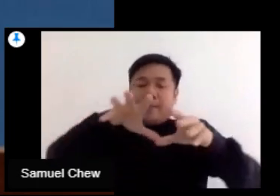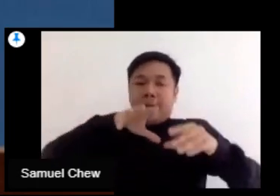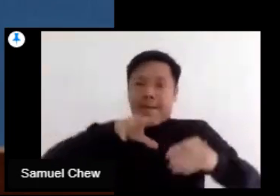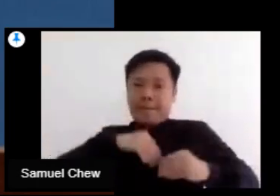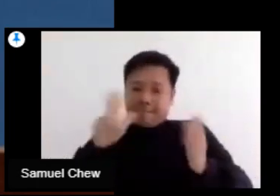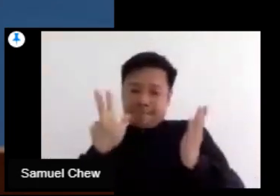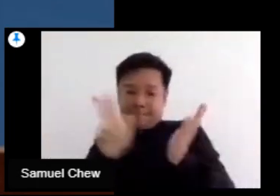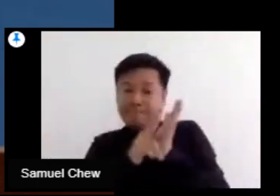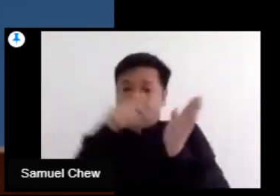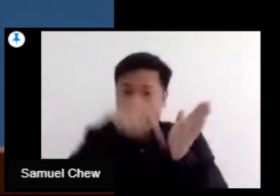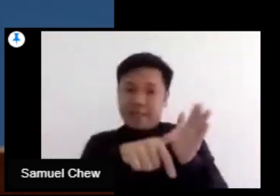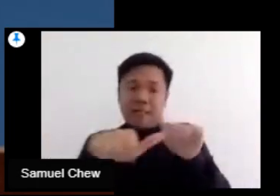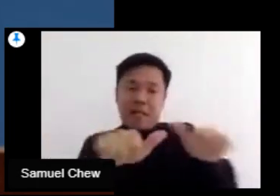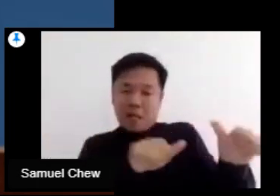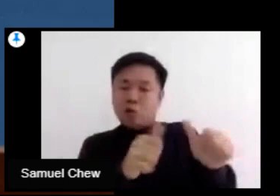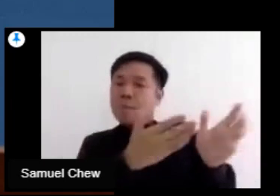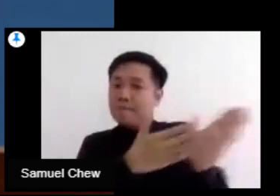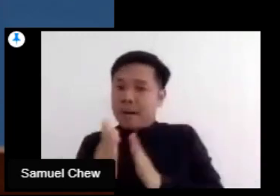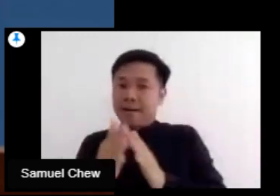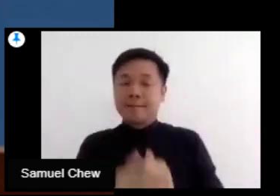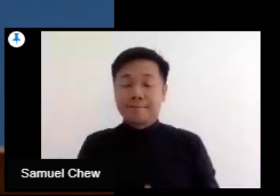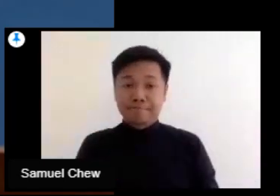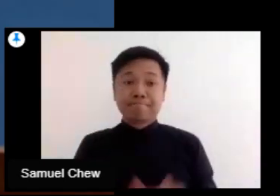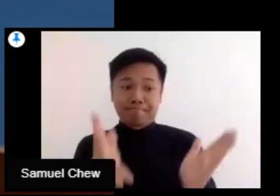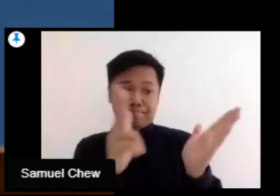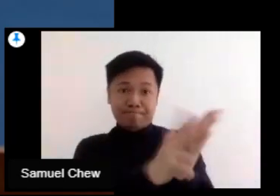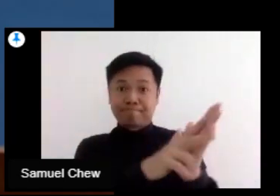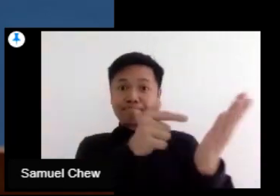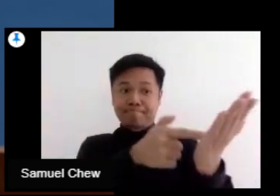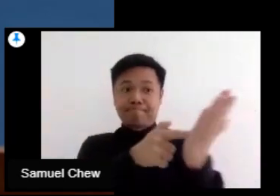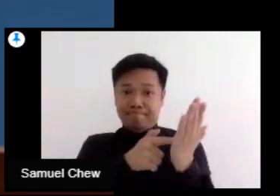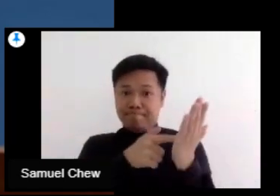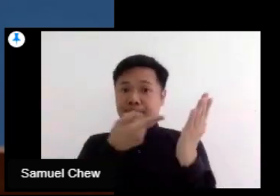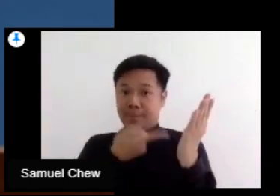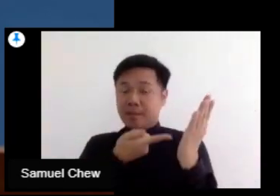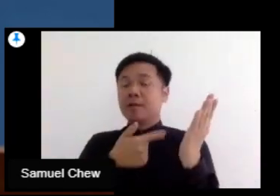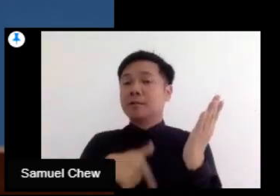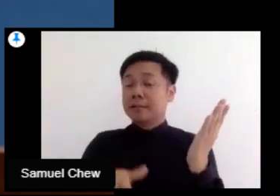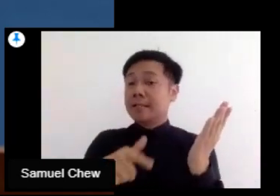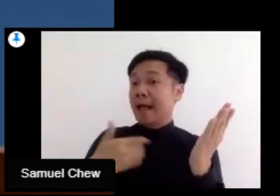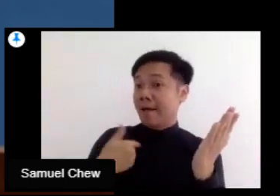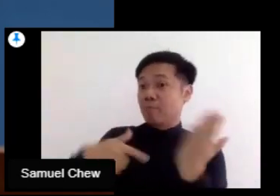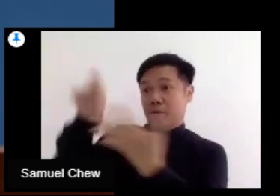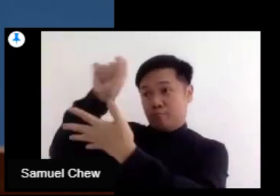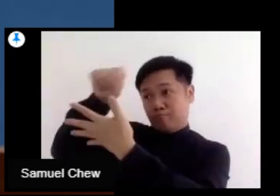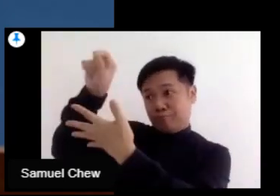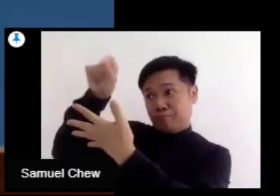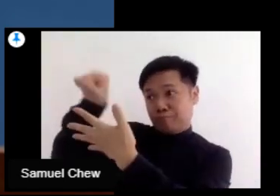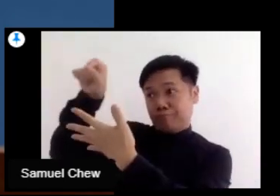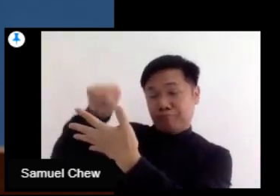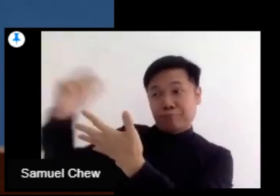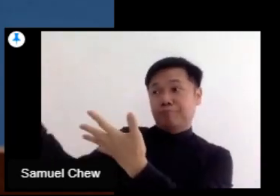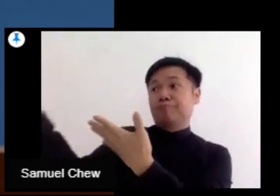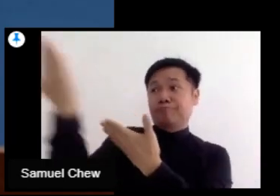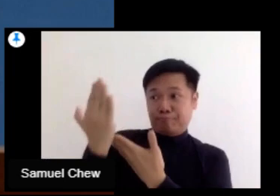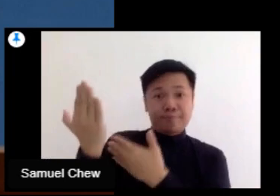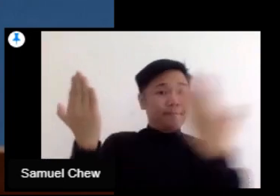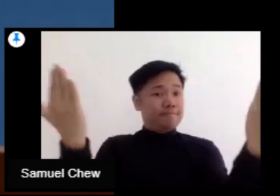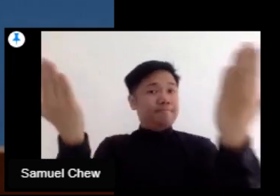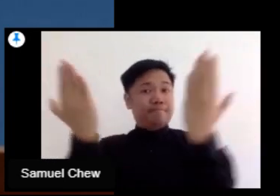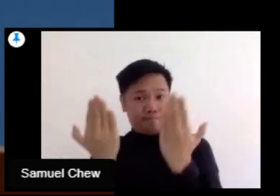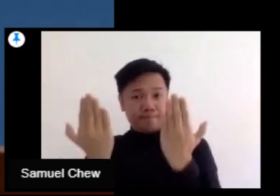us in this endeavor. We have also adopted the indicator framework to monitor progress towards